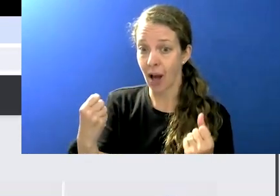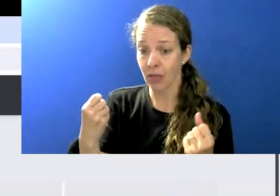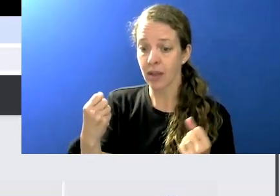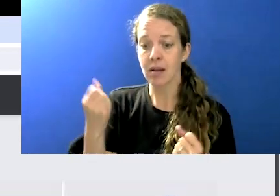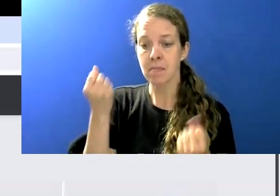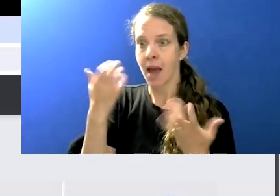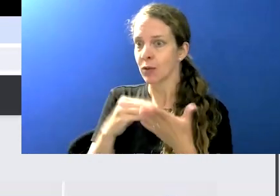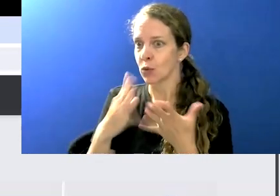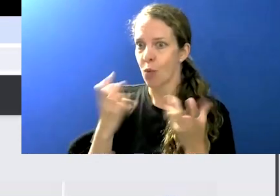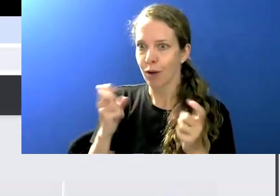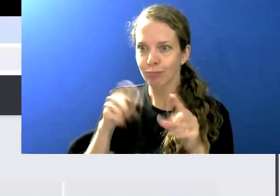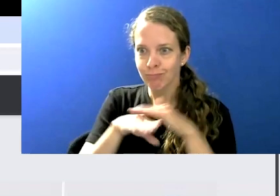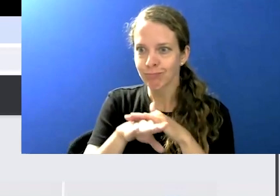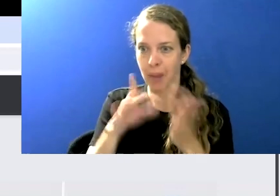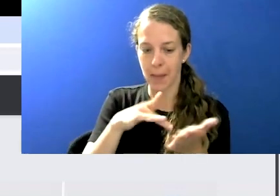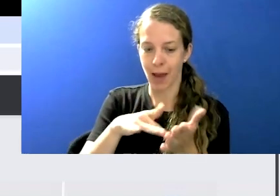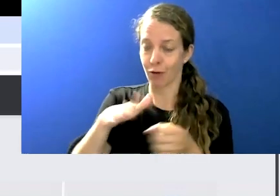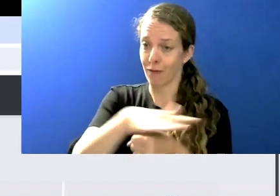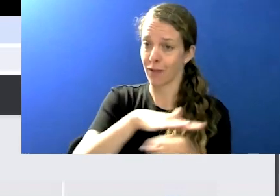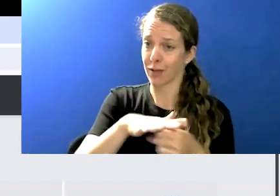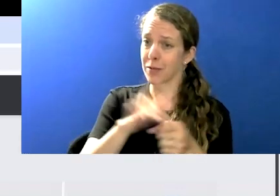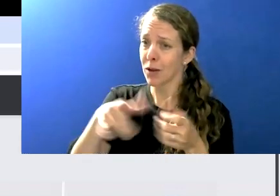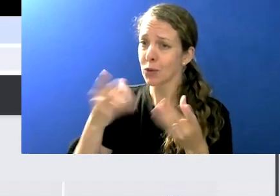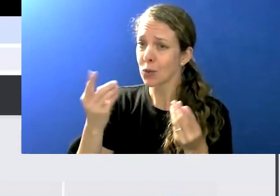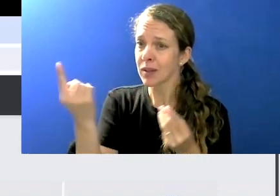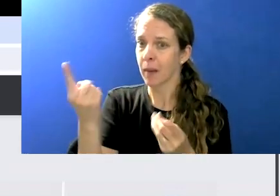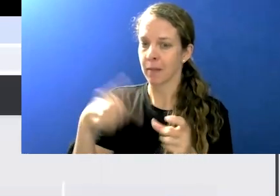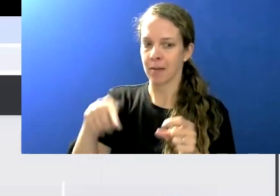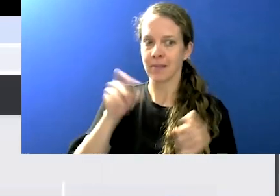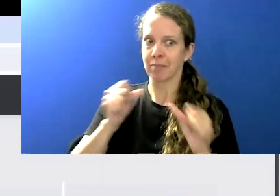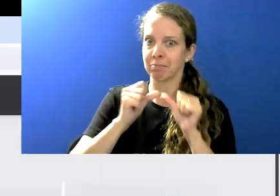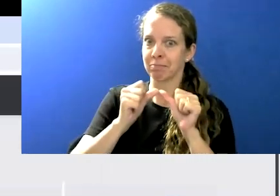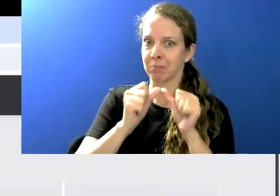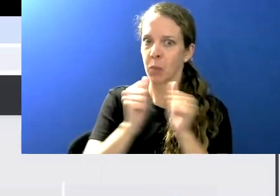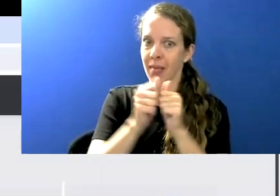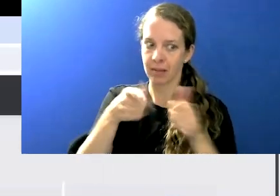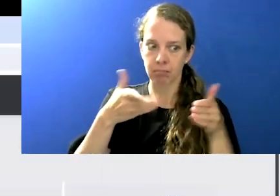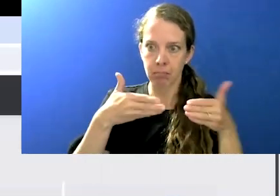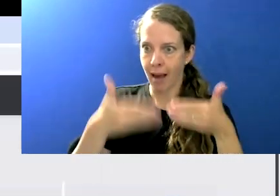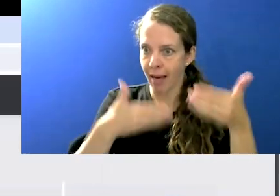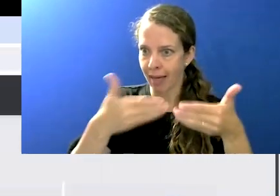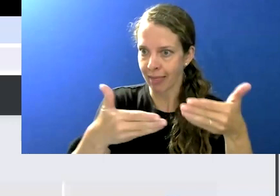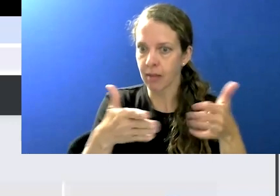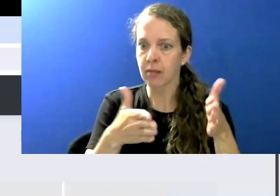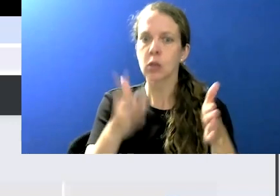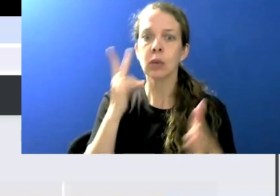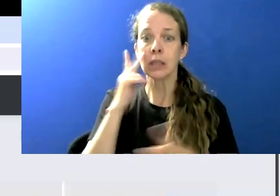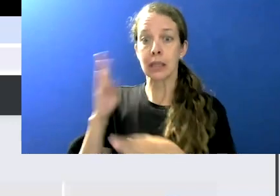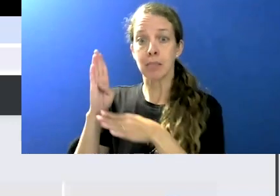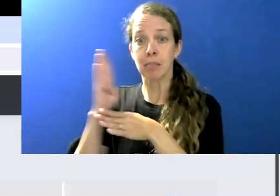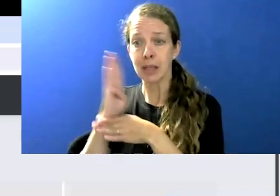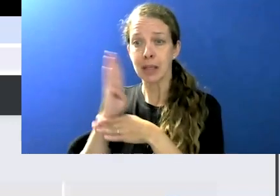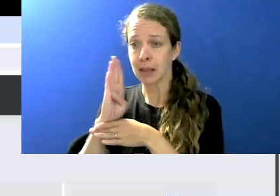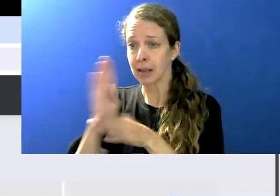field. So we have to do something for them to be able to continue with this path. As you can see, business